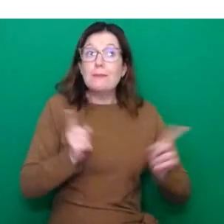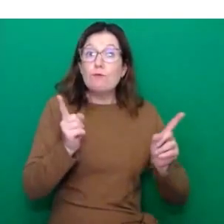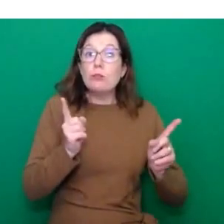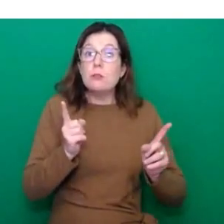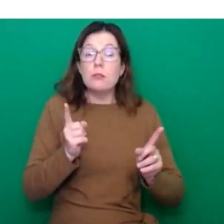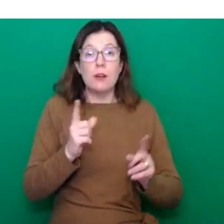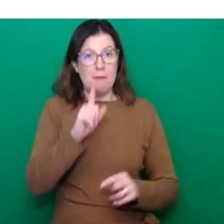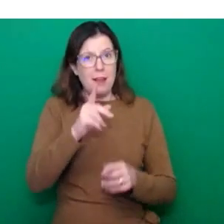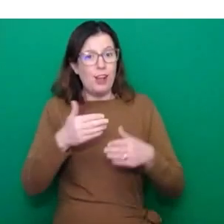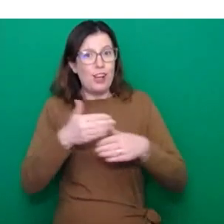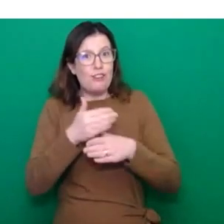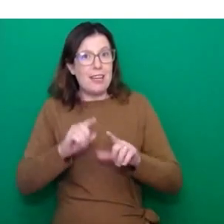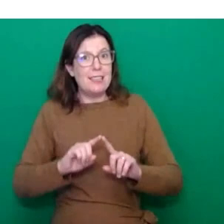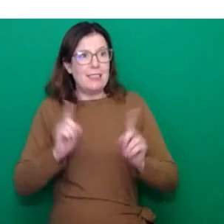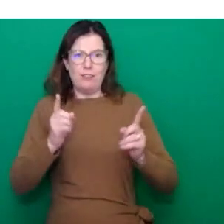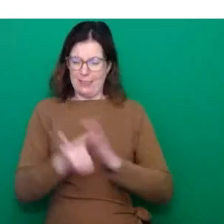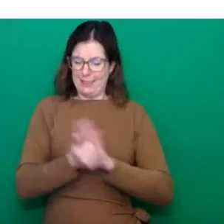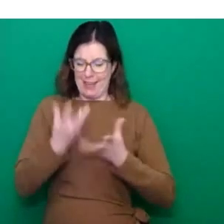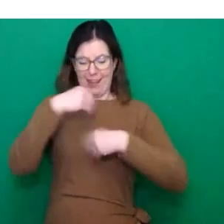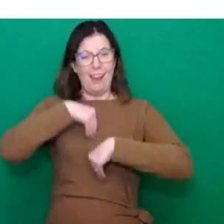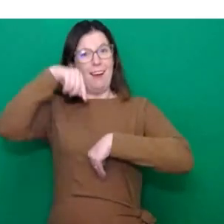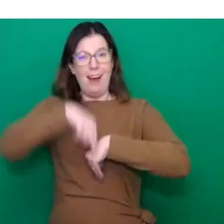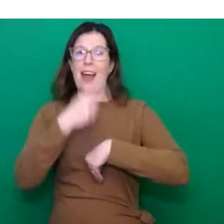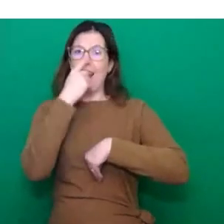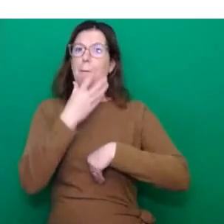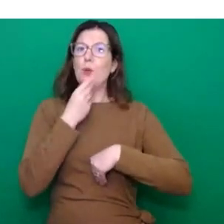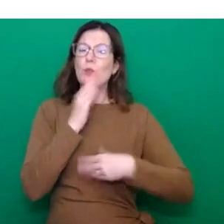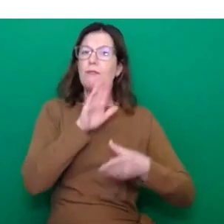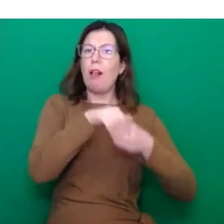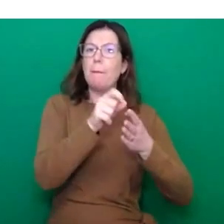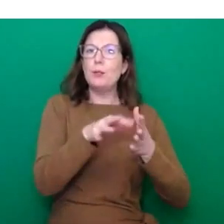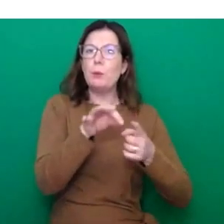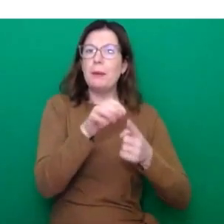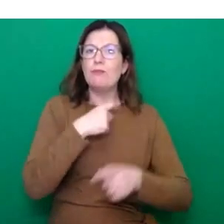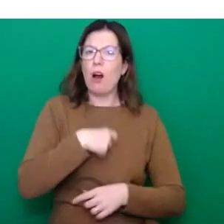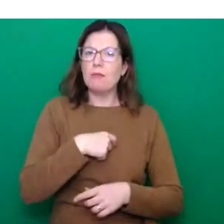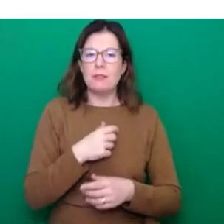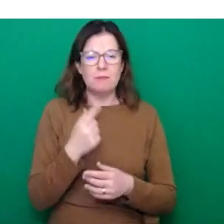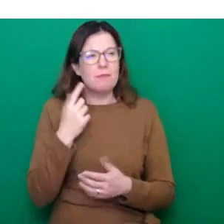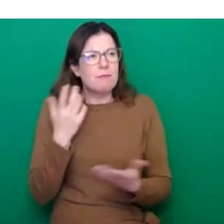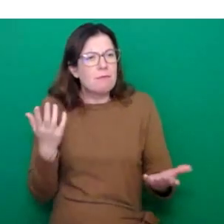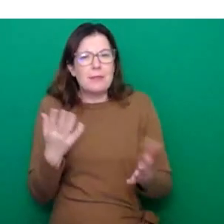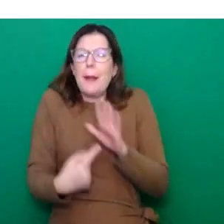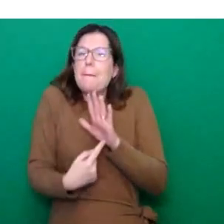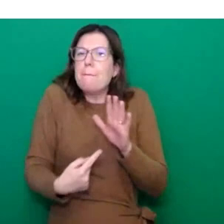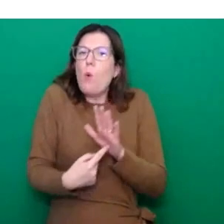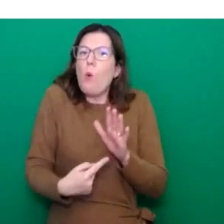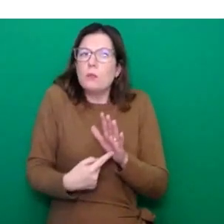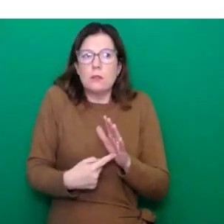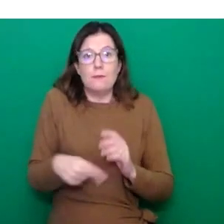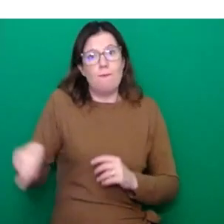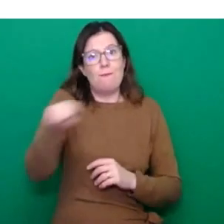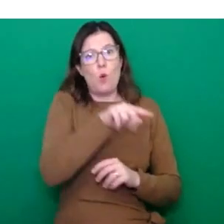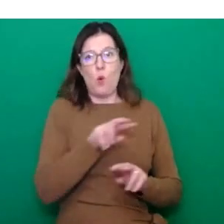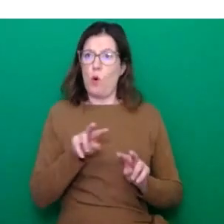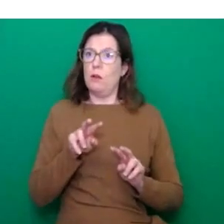skills that you can sort of generalise, bring across from other areas. Really important, I think, for people to hear that. Someone has asked in